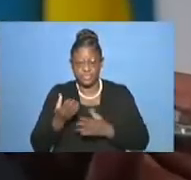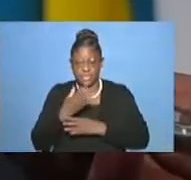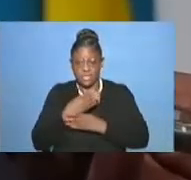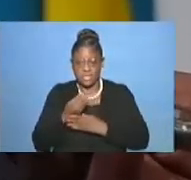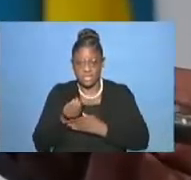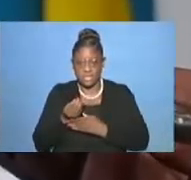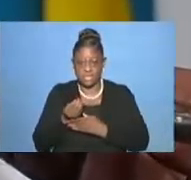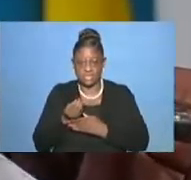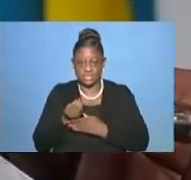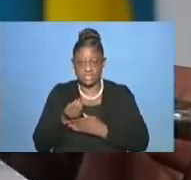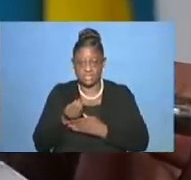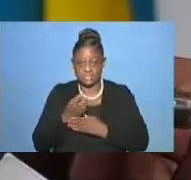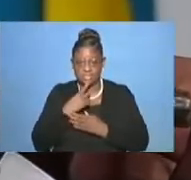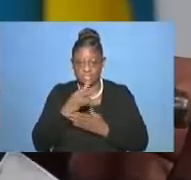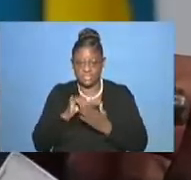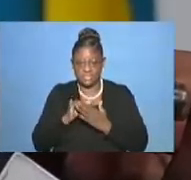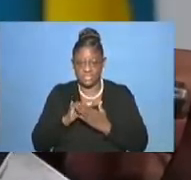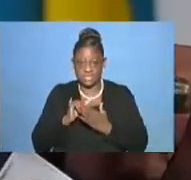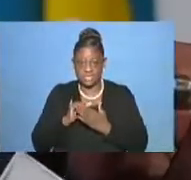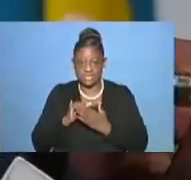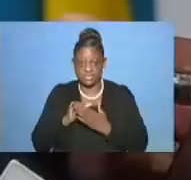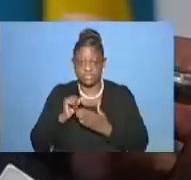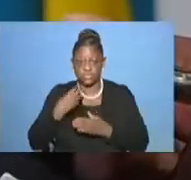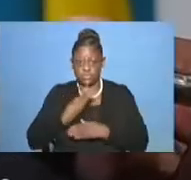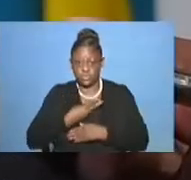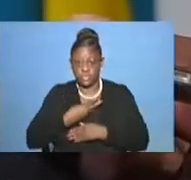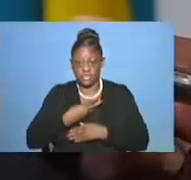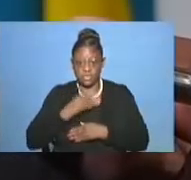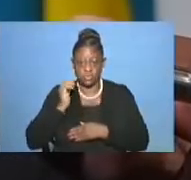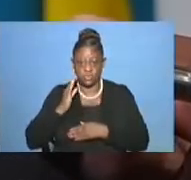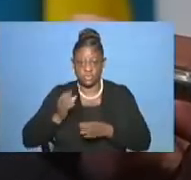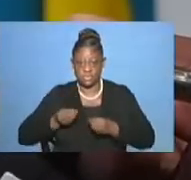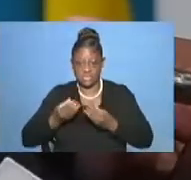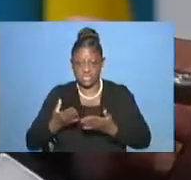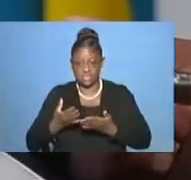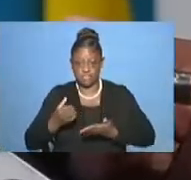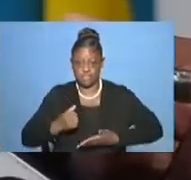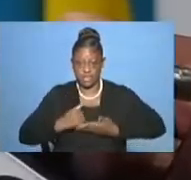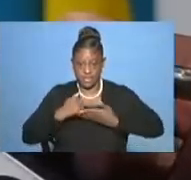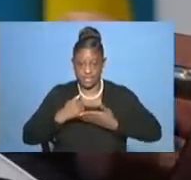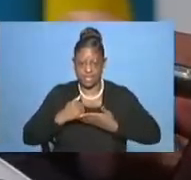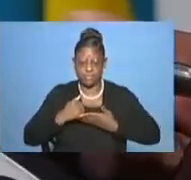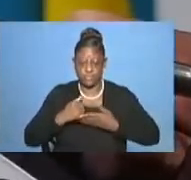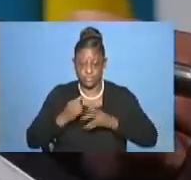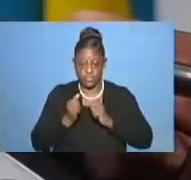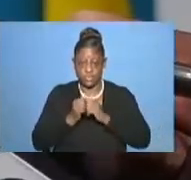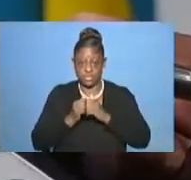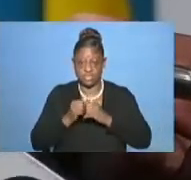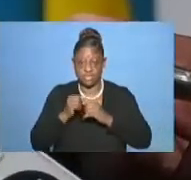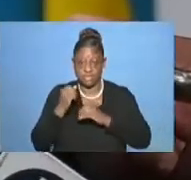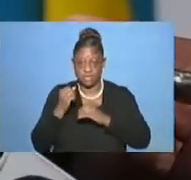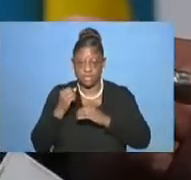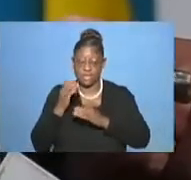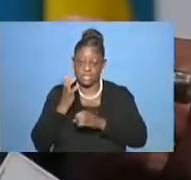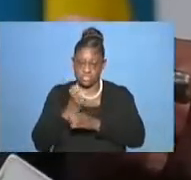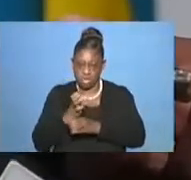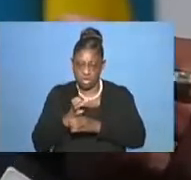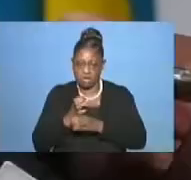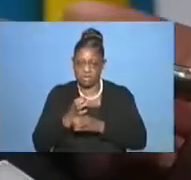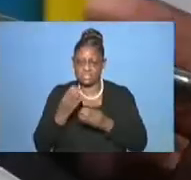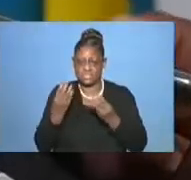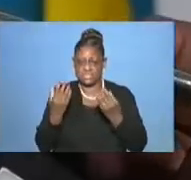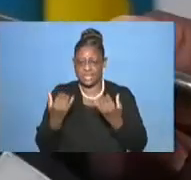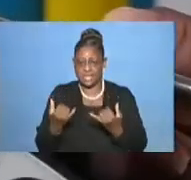been increased as we're able to give them more resources in terms of manpower and vehicles. You've seen